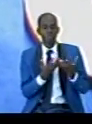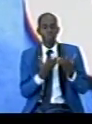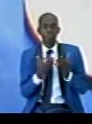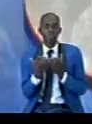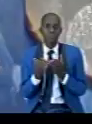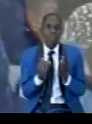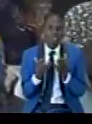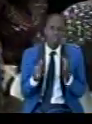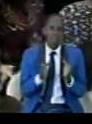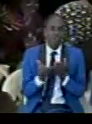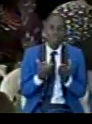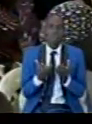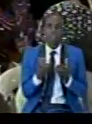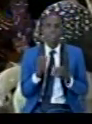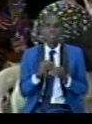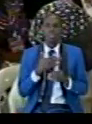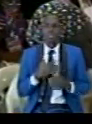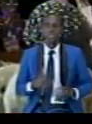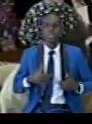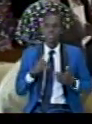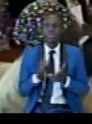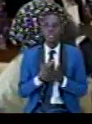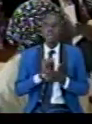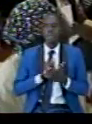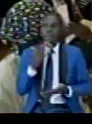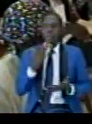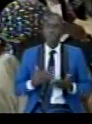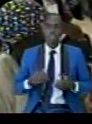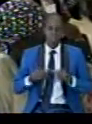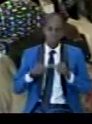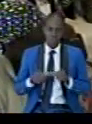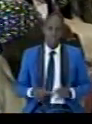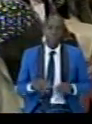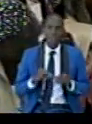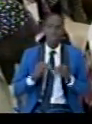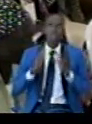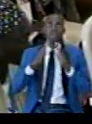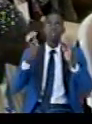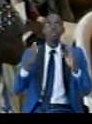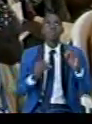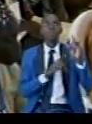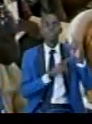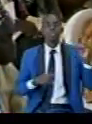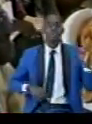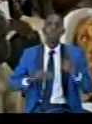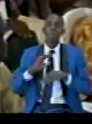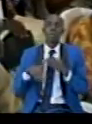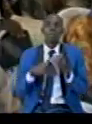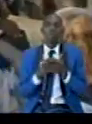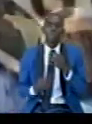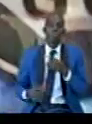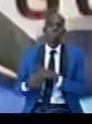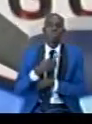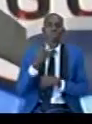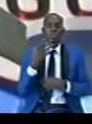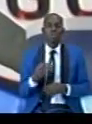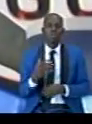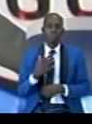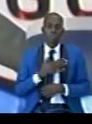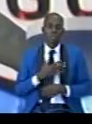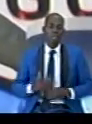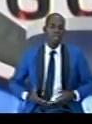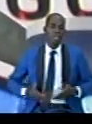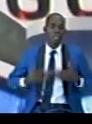that I may dwell in the house of the Lord all the days of my life, and to behold